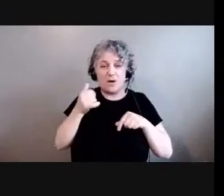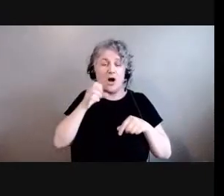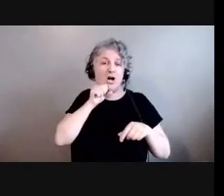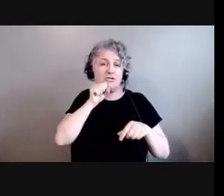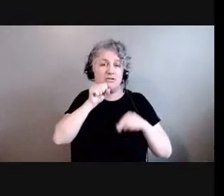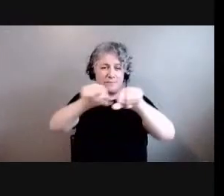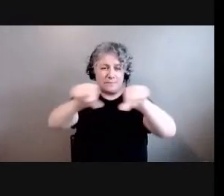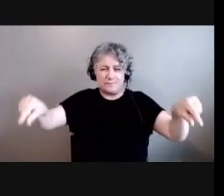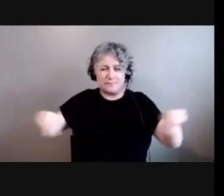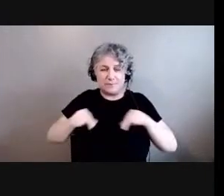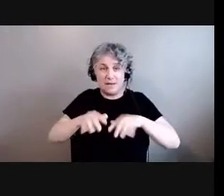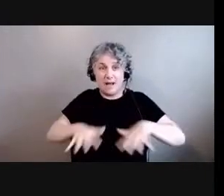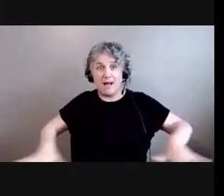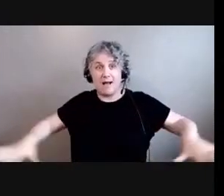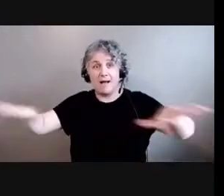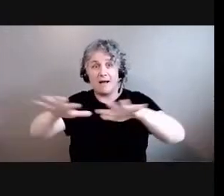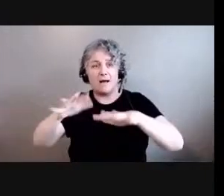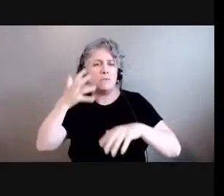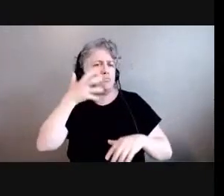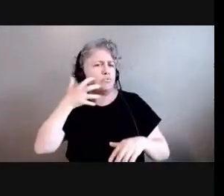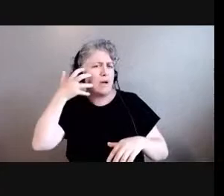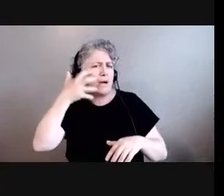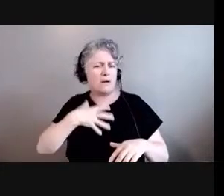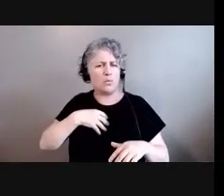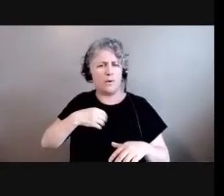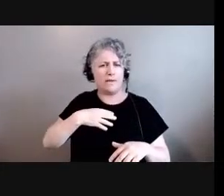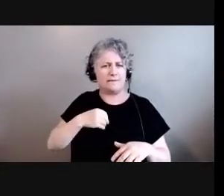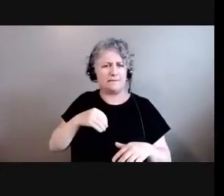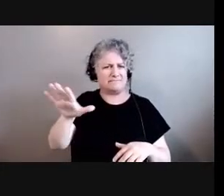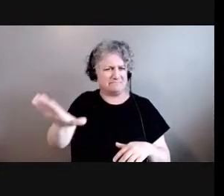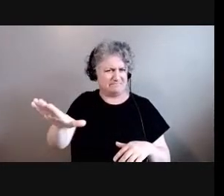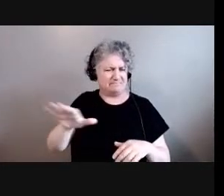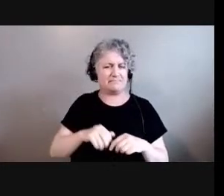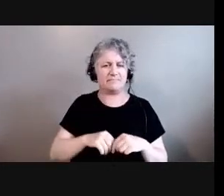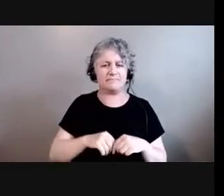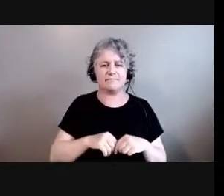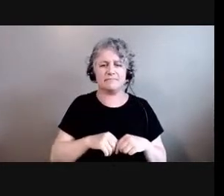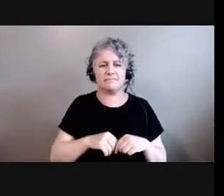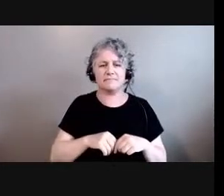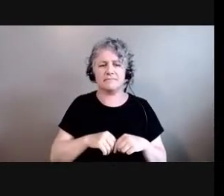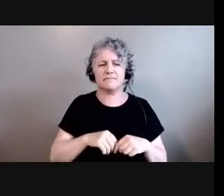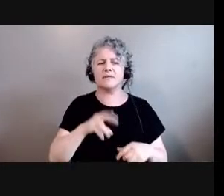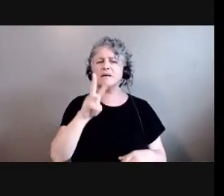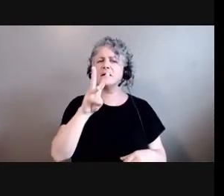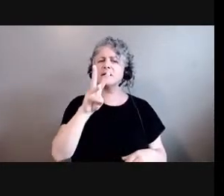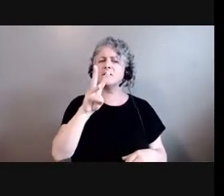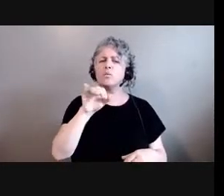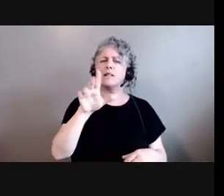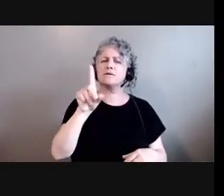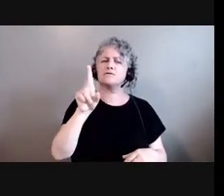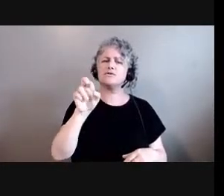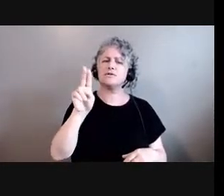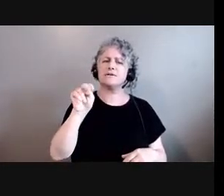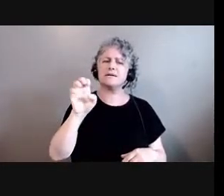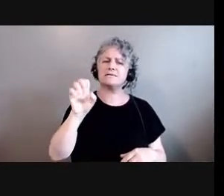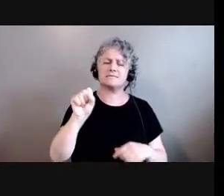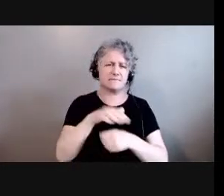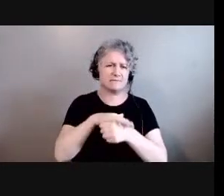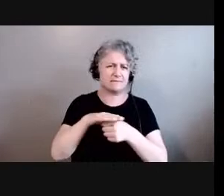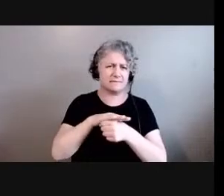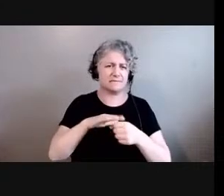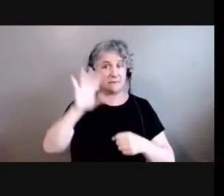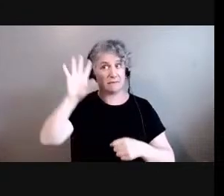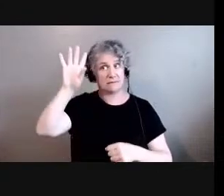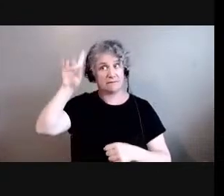brown and white. Wilderness areas in Montana are a federally designated